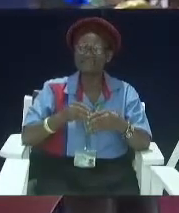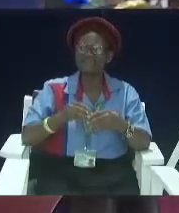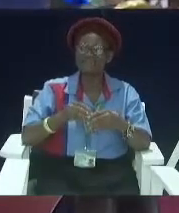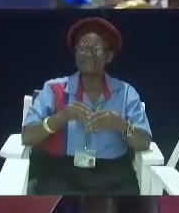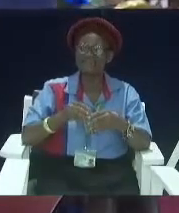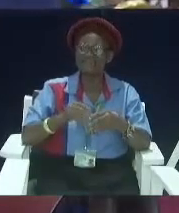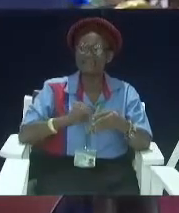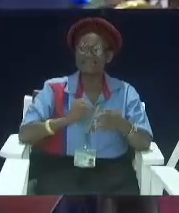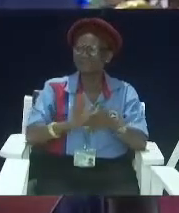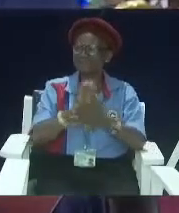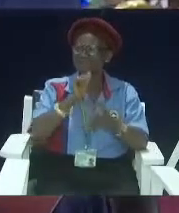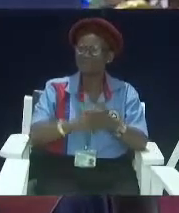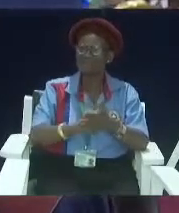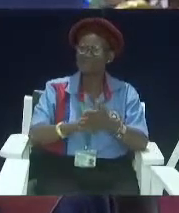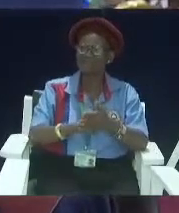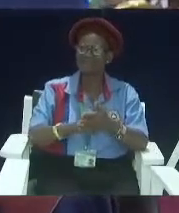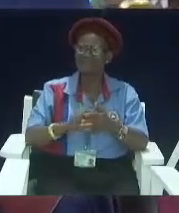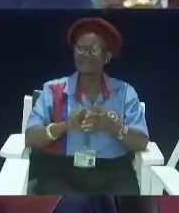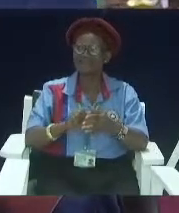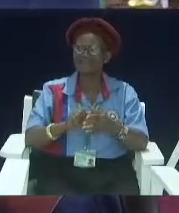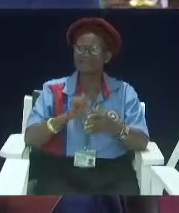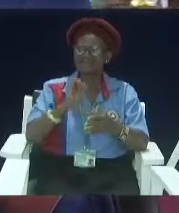I believe that passage is written for me.